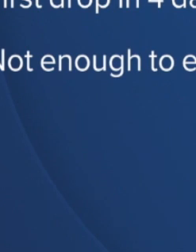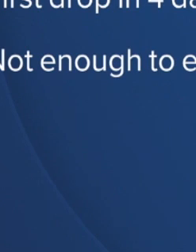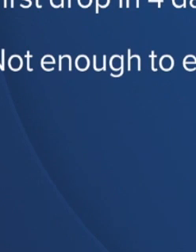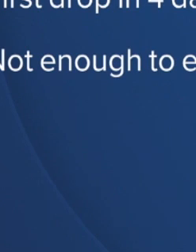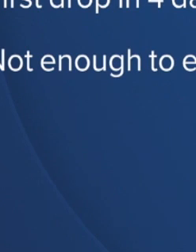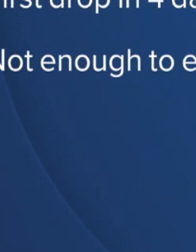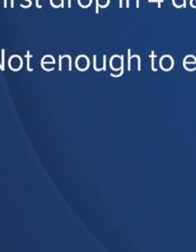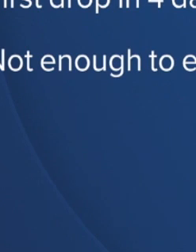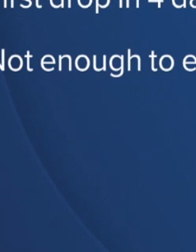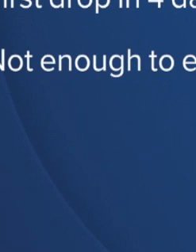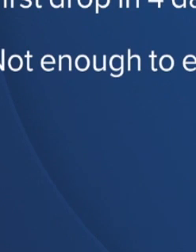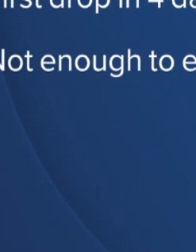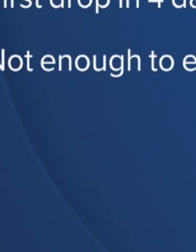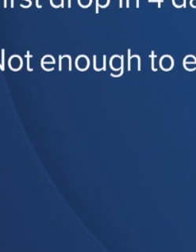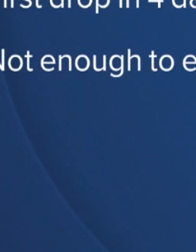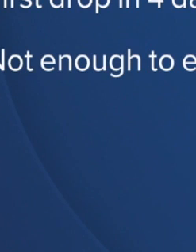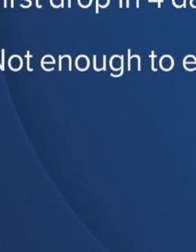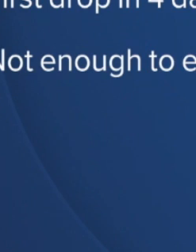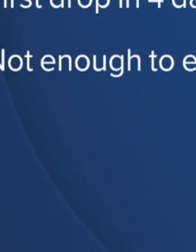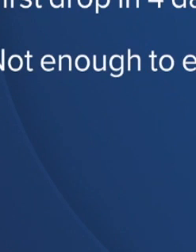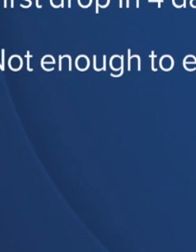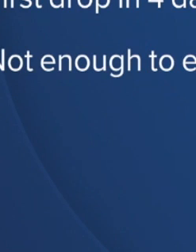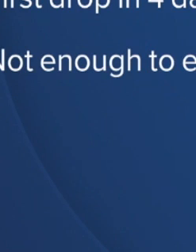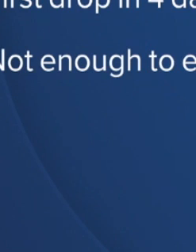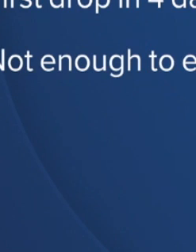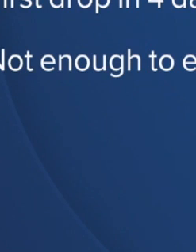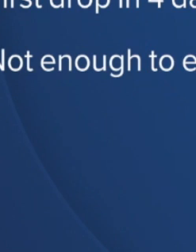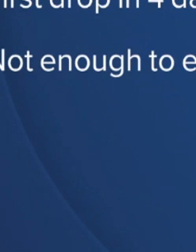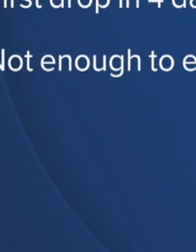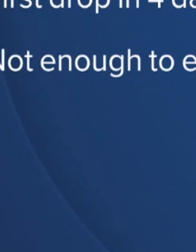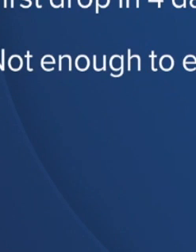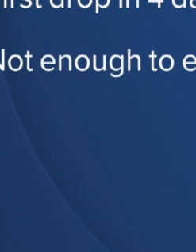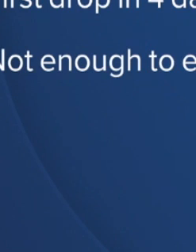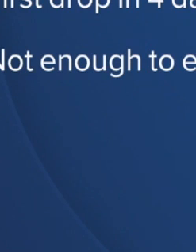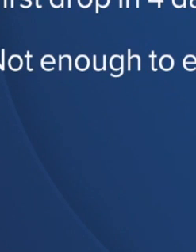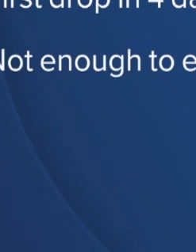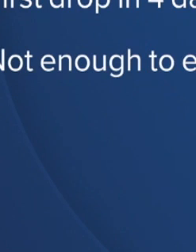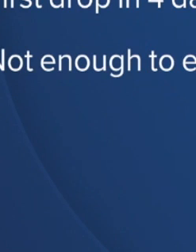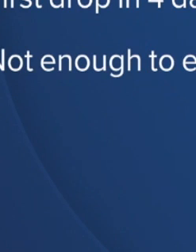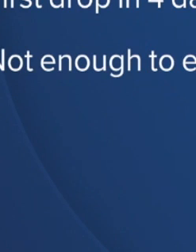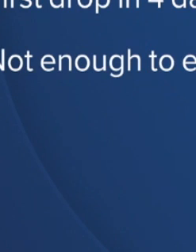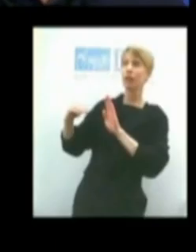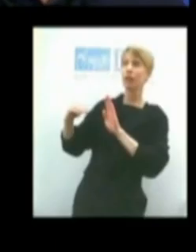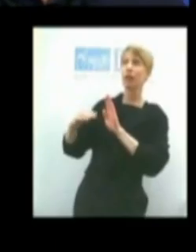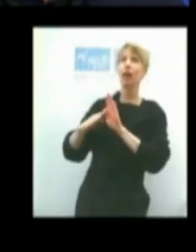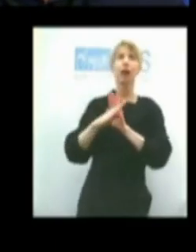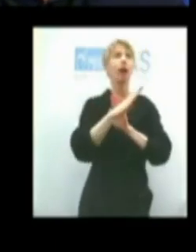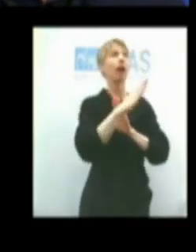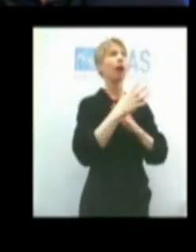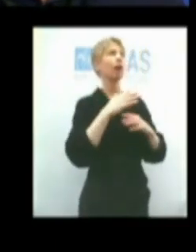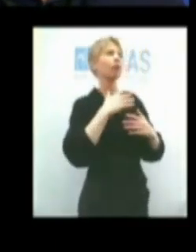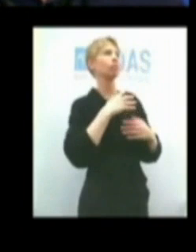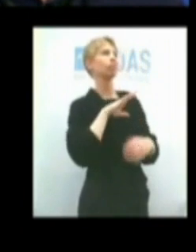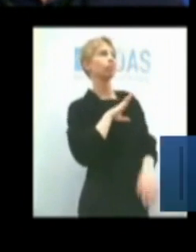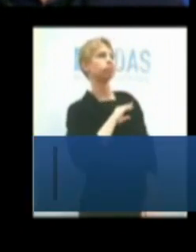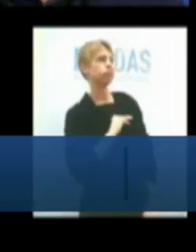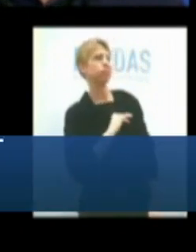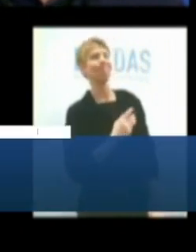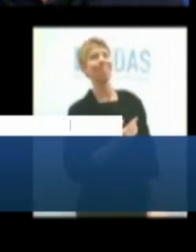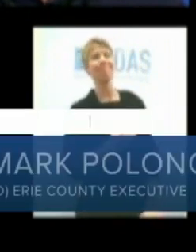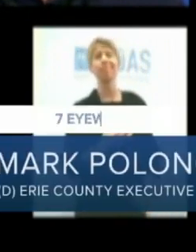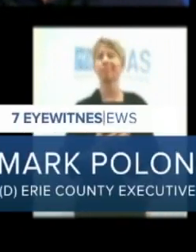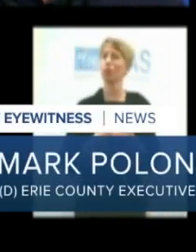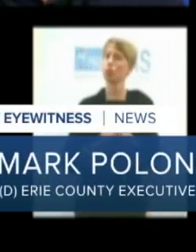see a 14-day decline in total hospitalizations before phase one can reopen. I want to